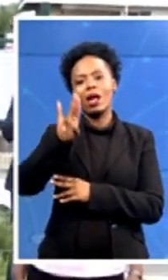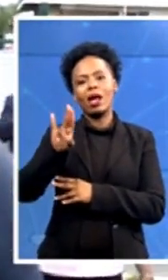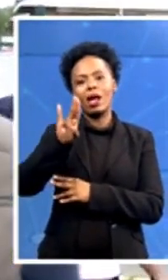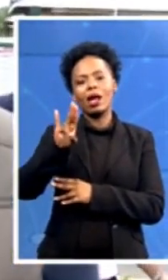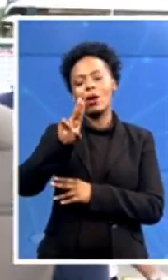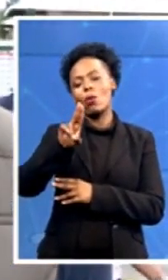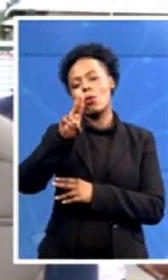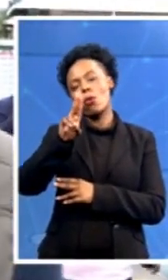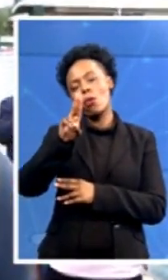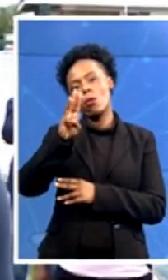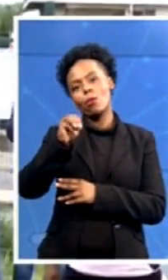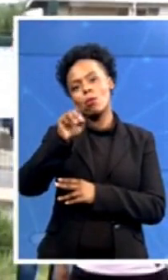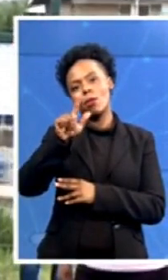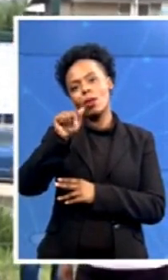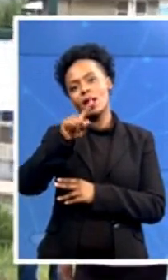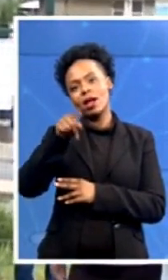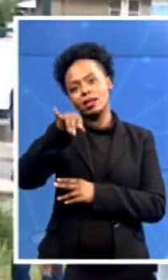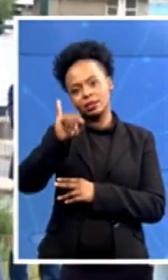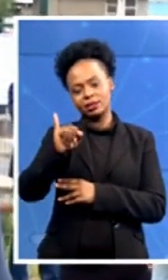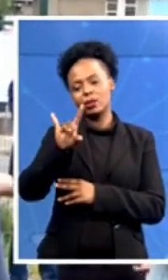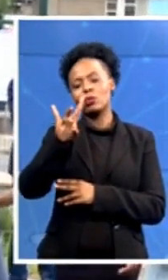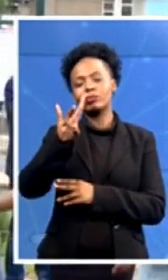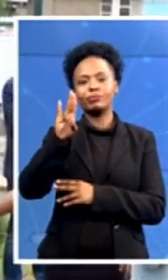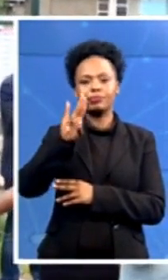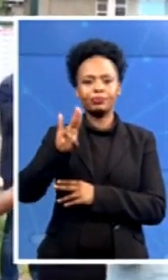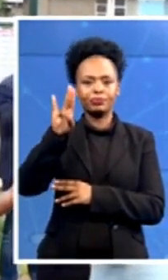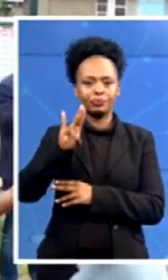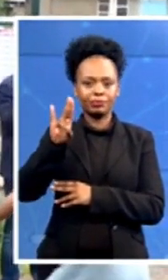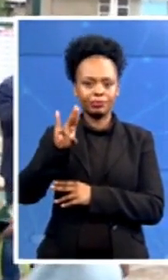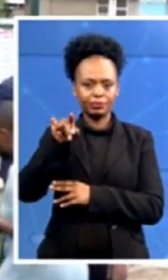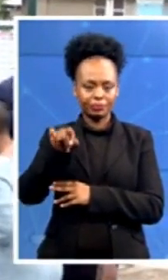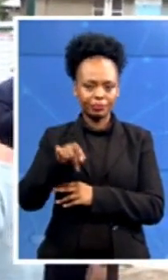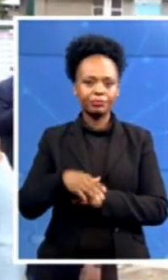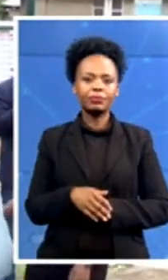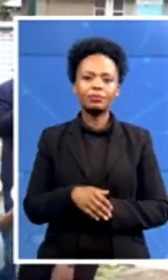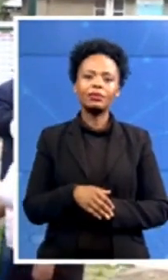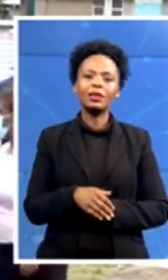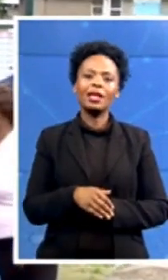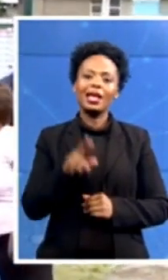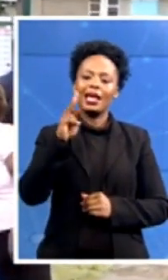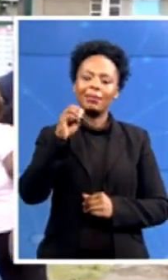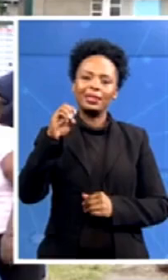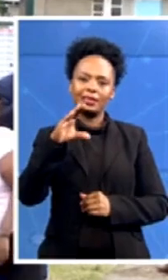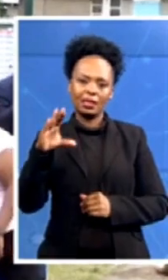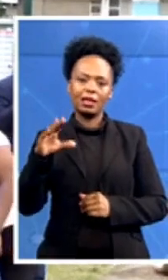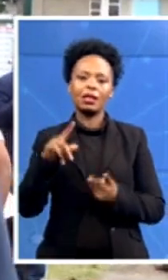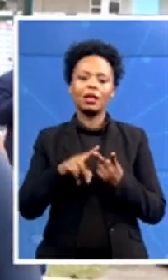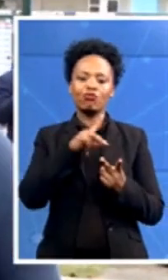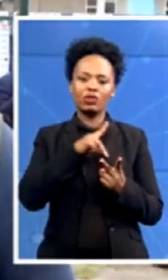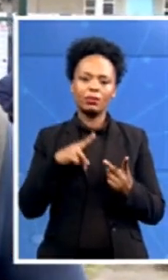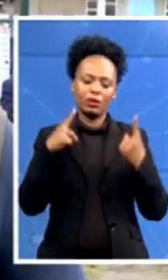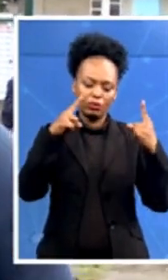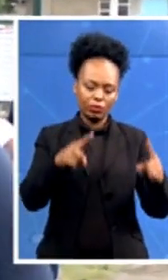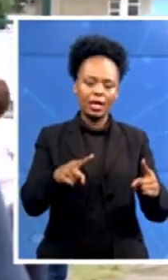MEC Nomagugu Simelane, they are campaigning. They are trying to make sure that everyone in Umlazi is vaccinating through